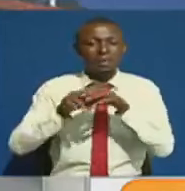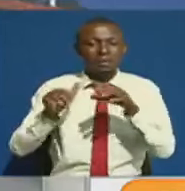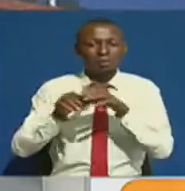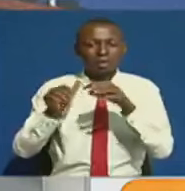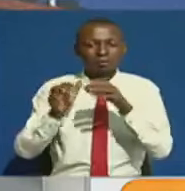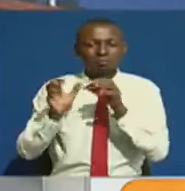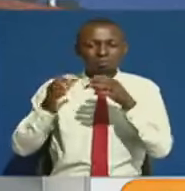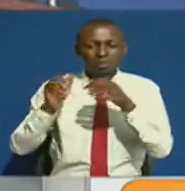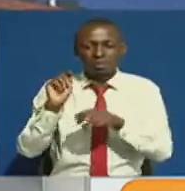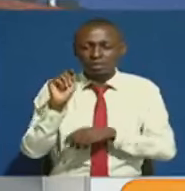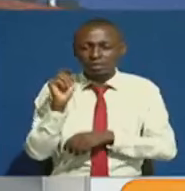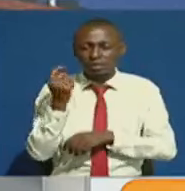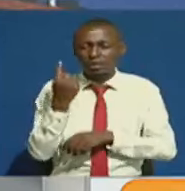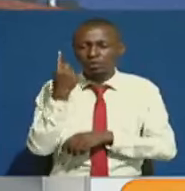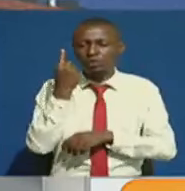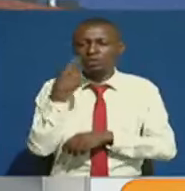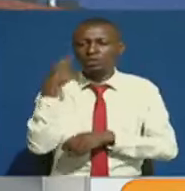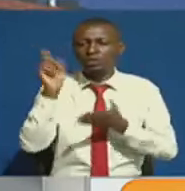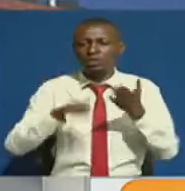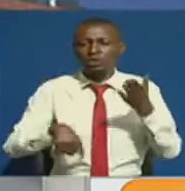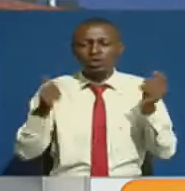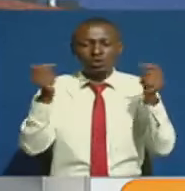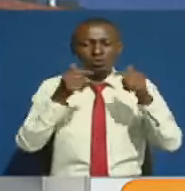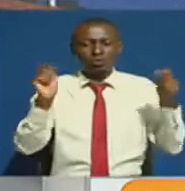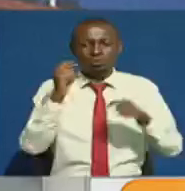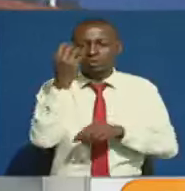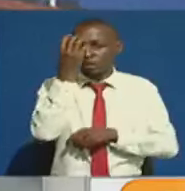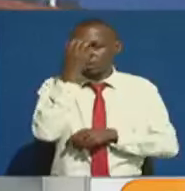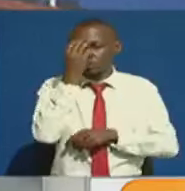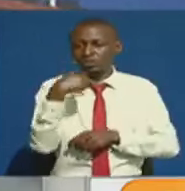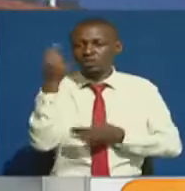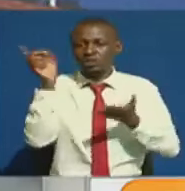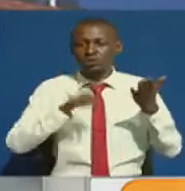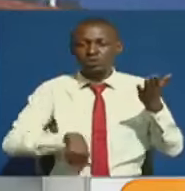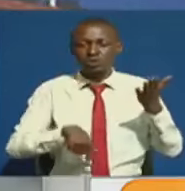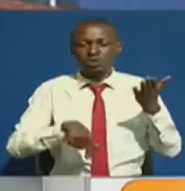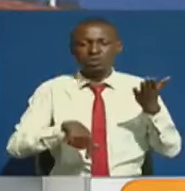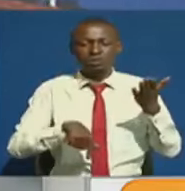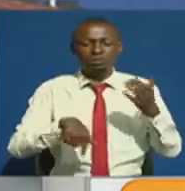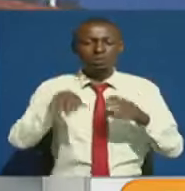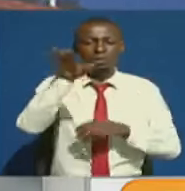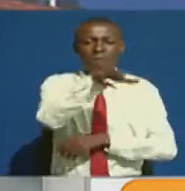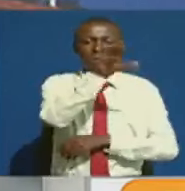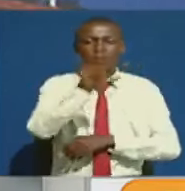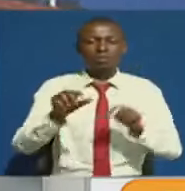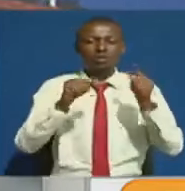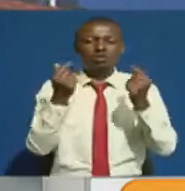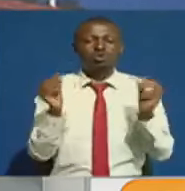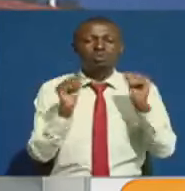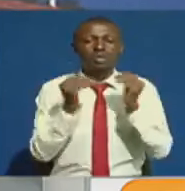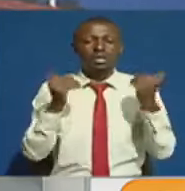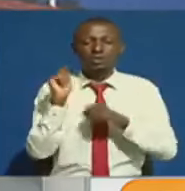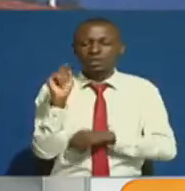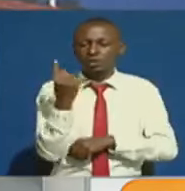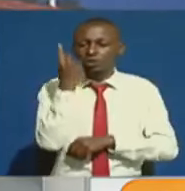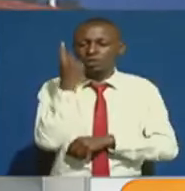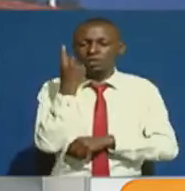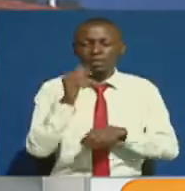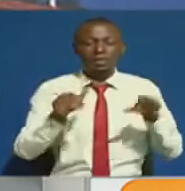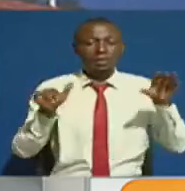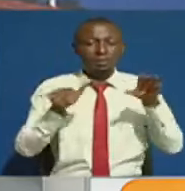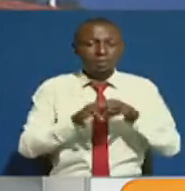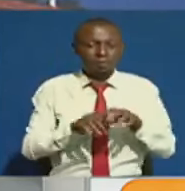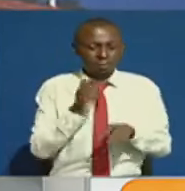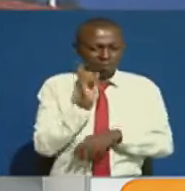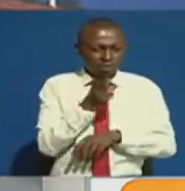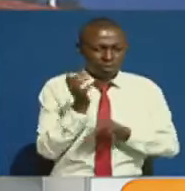shoot down the bill, President William Ruto has convened a Kenya Kwanza coalition parliamentary group meeting to whip the members to a party position